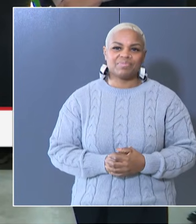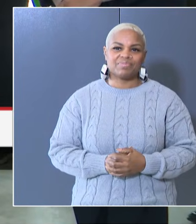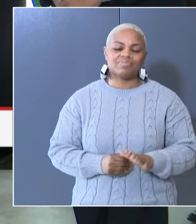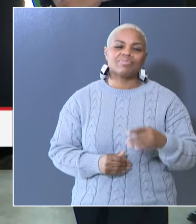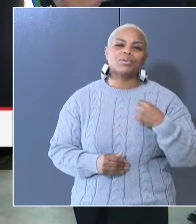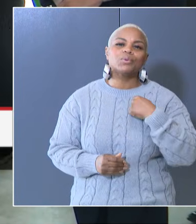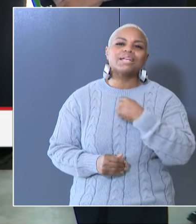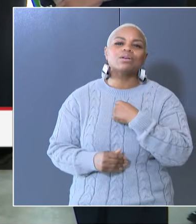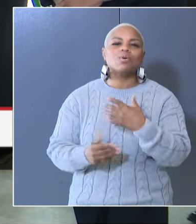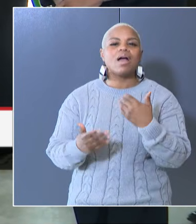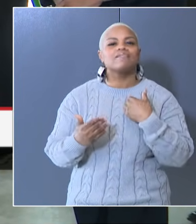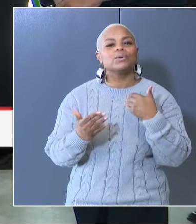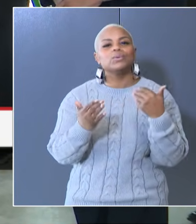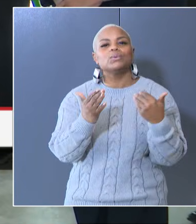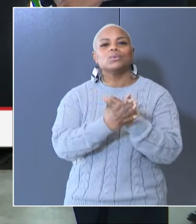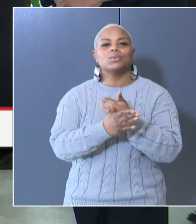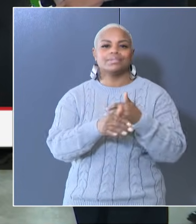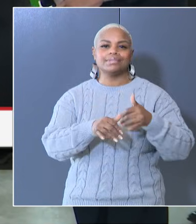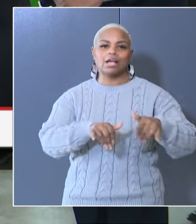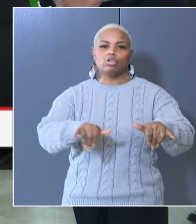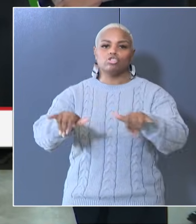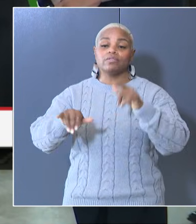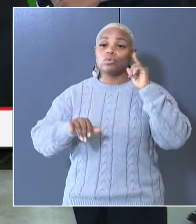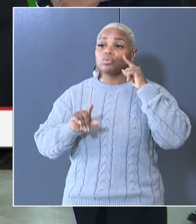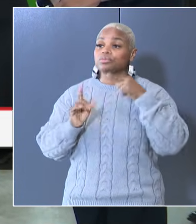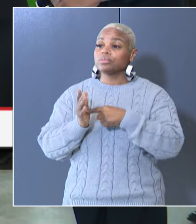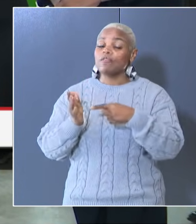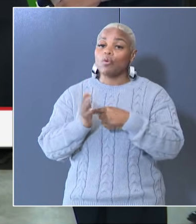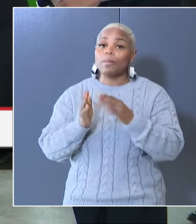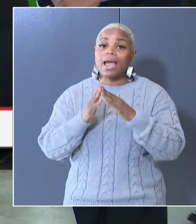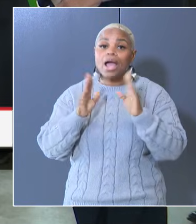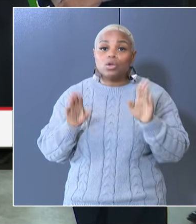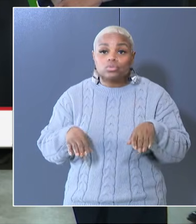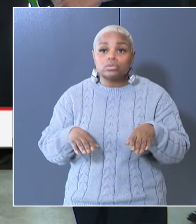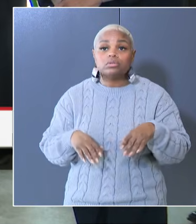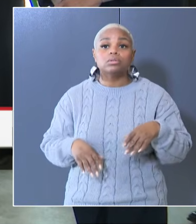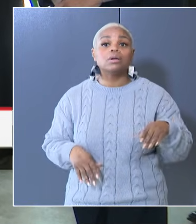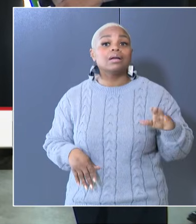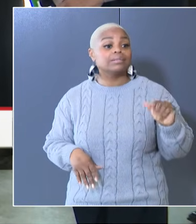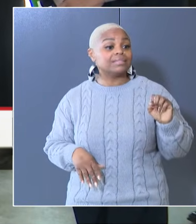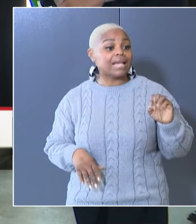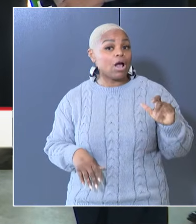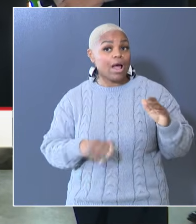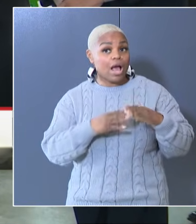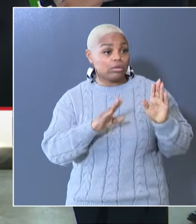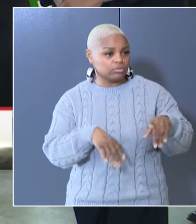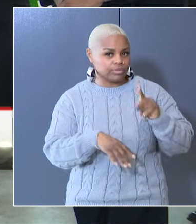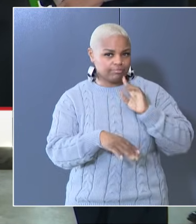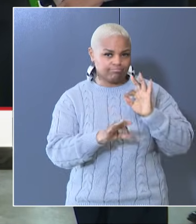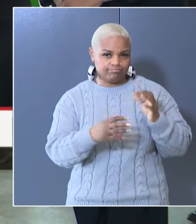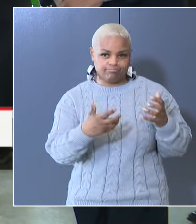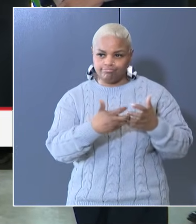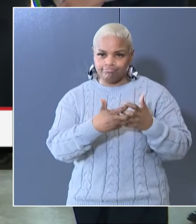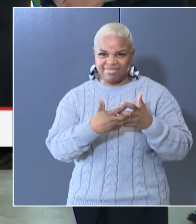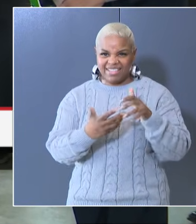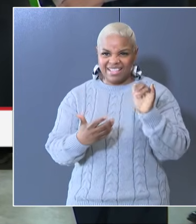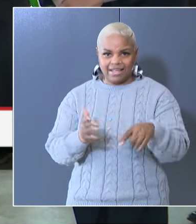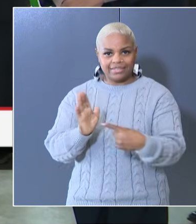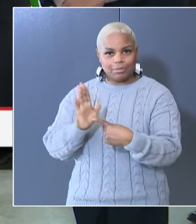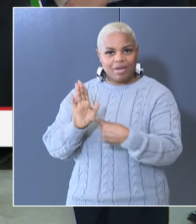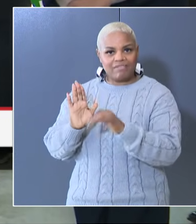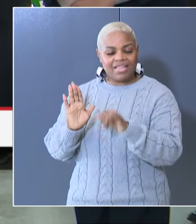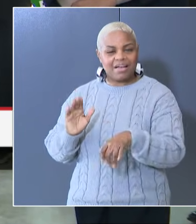affordable housing can be. Cycle House is a testament to what we can achieve when developers, lenders, and local partners all